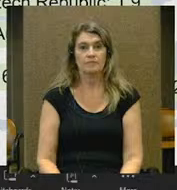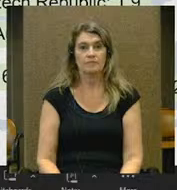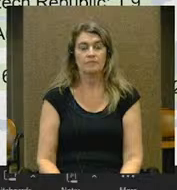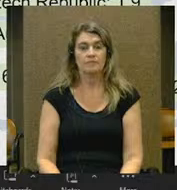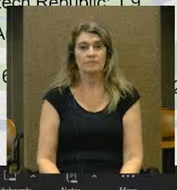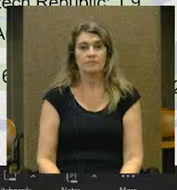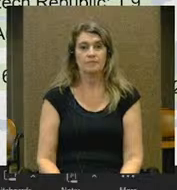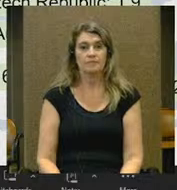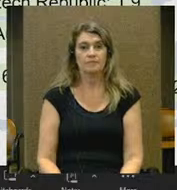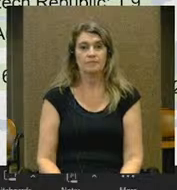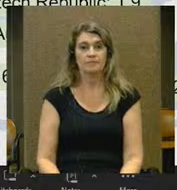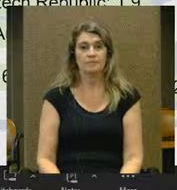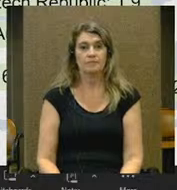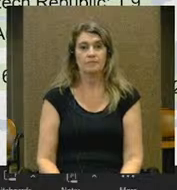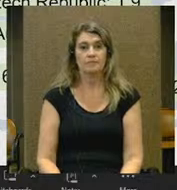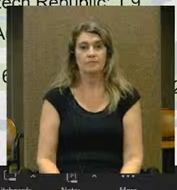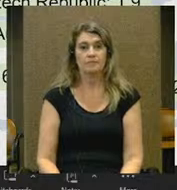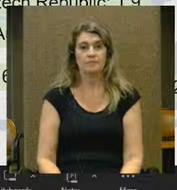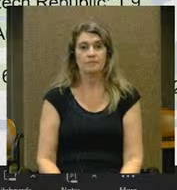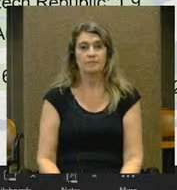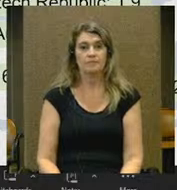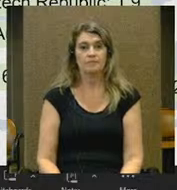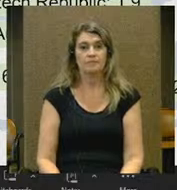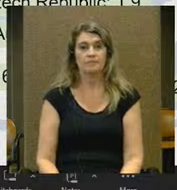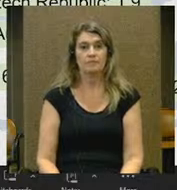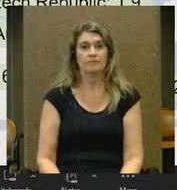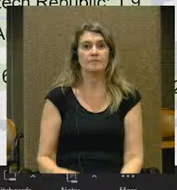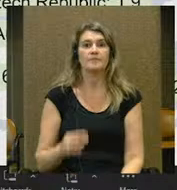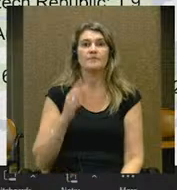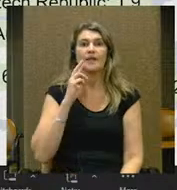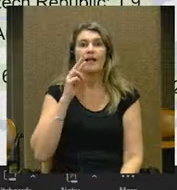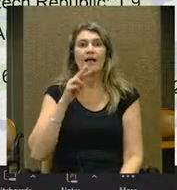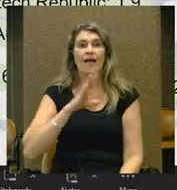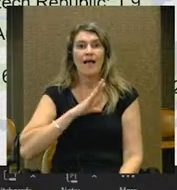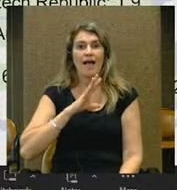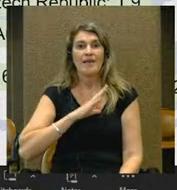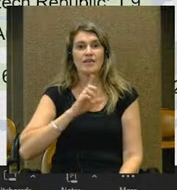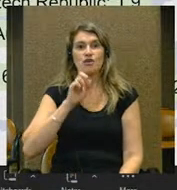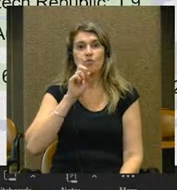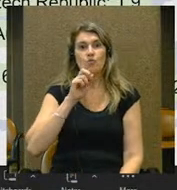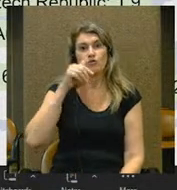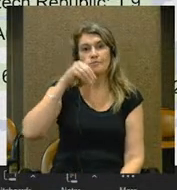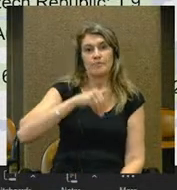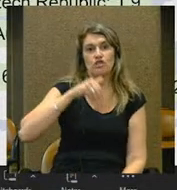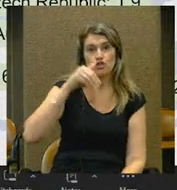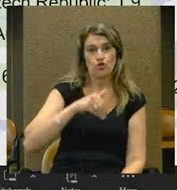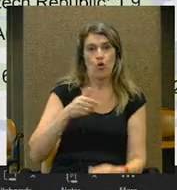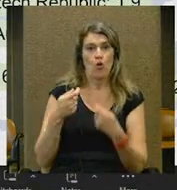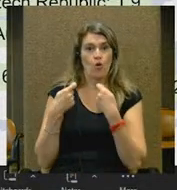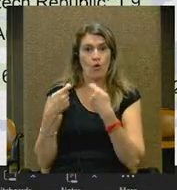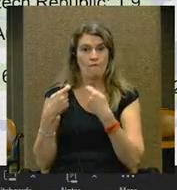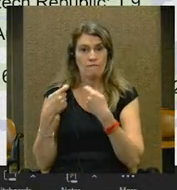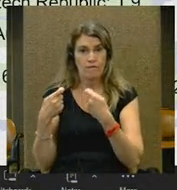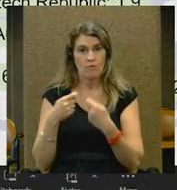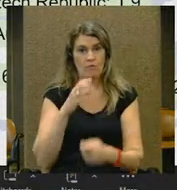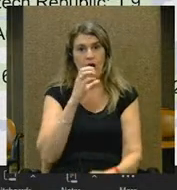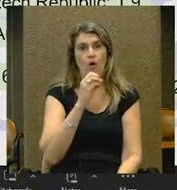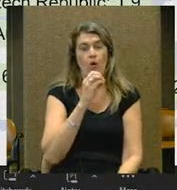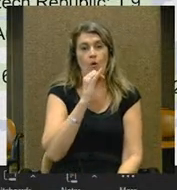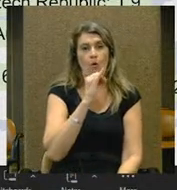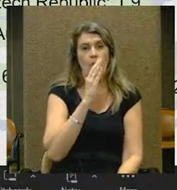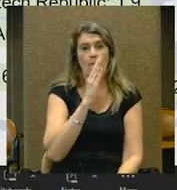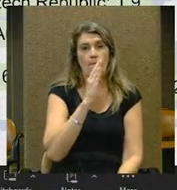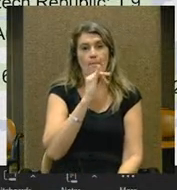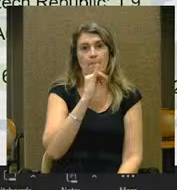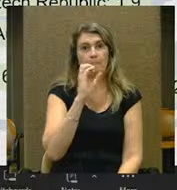So while there are approximately 1 million high-risk opioid consumers in Europe, the rate considerably by country. So on the map